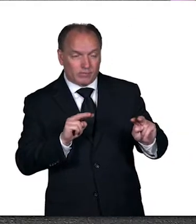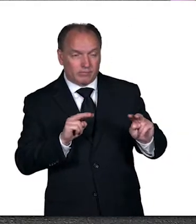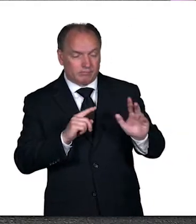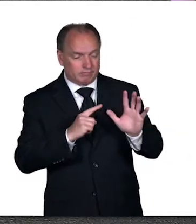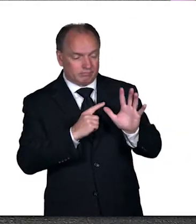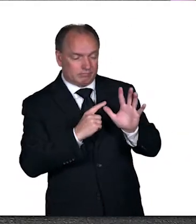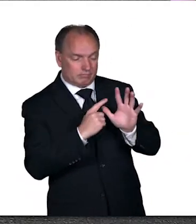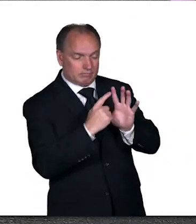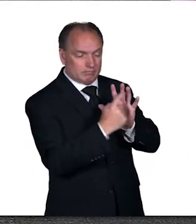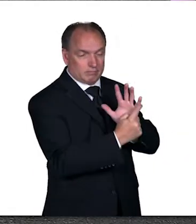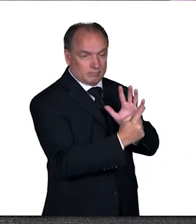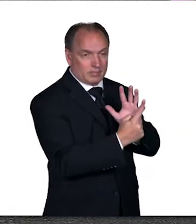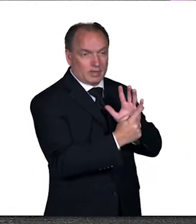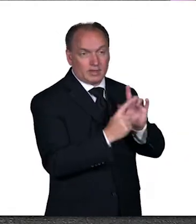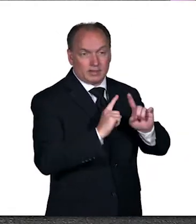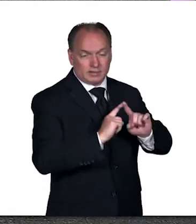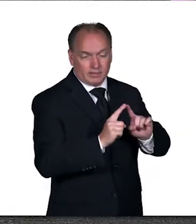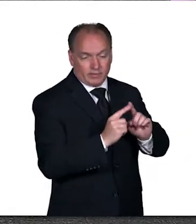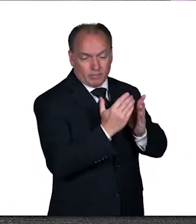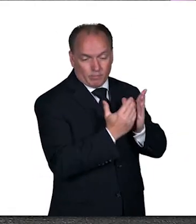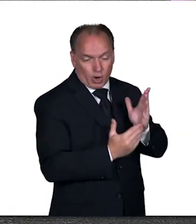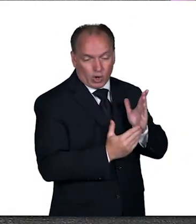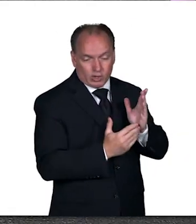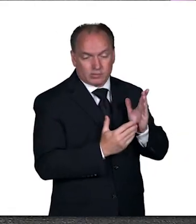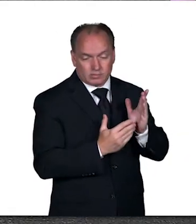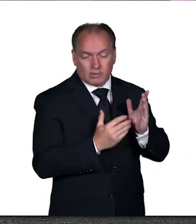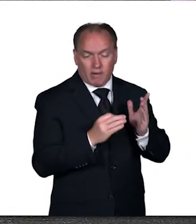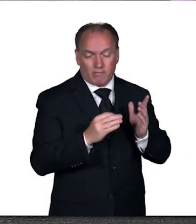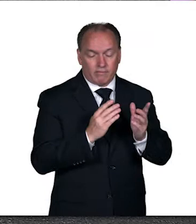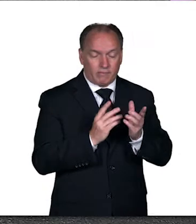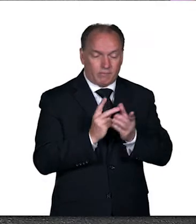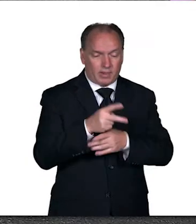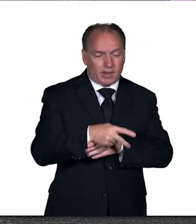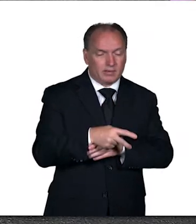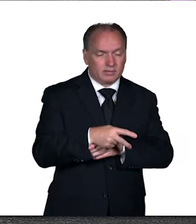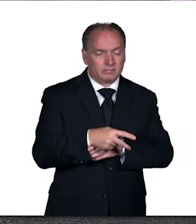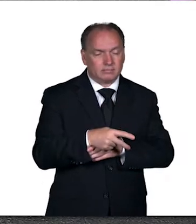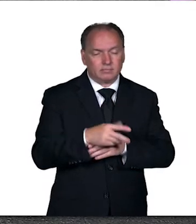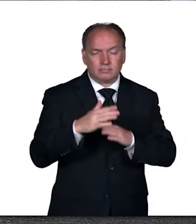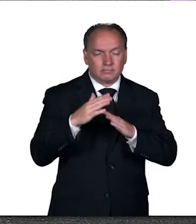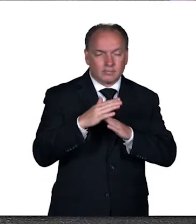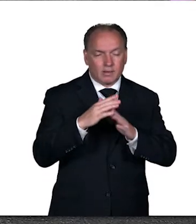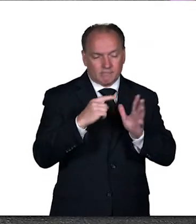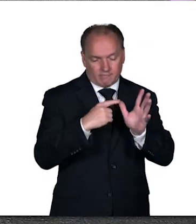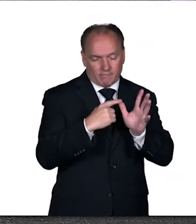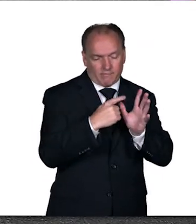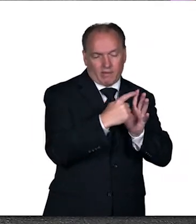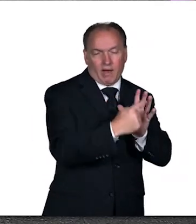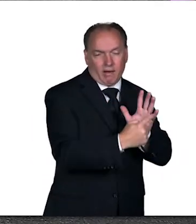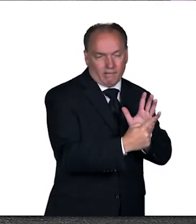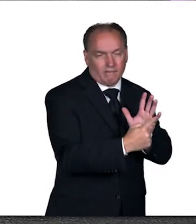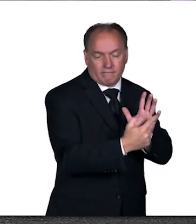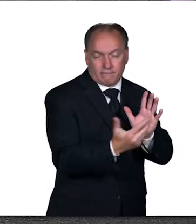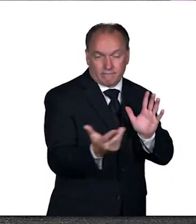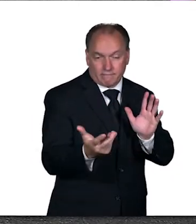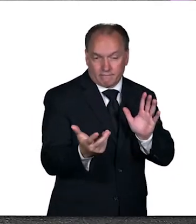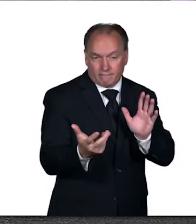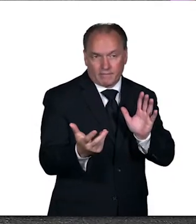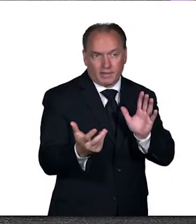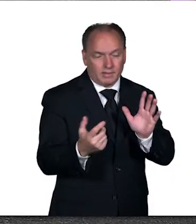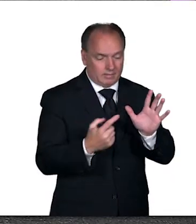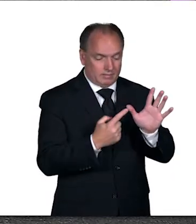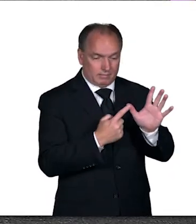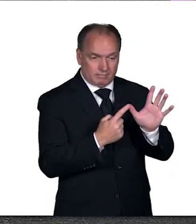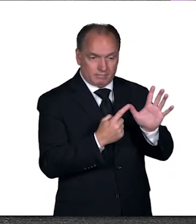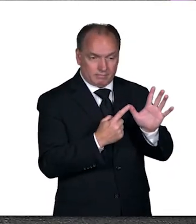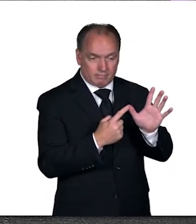the different parts of a plant. There are 5 main parts of a plant.